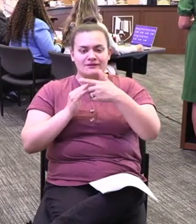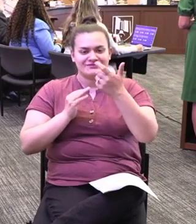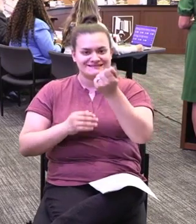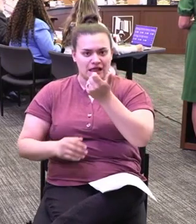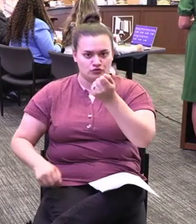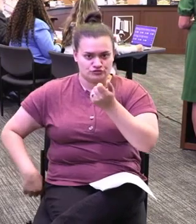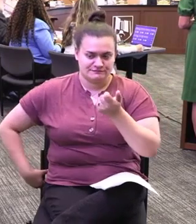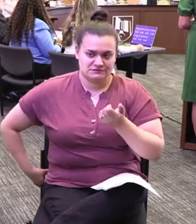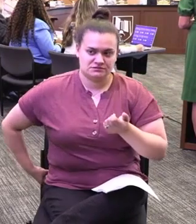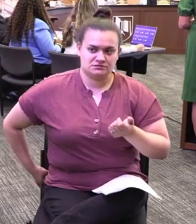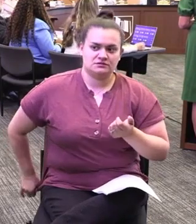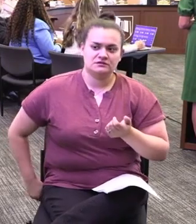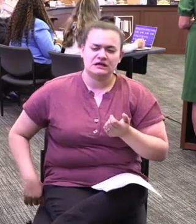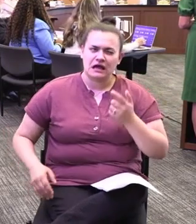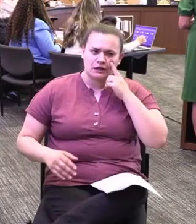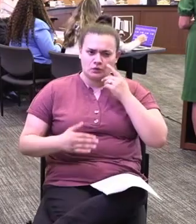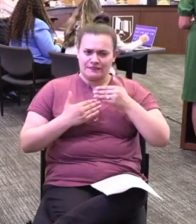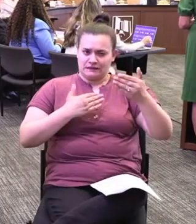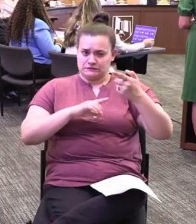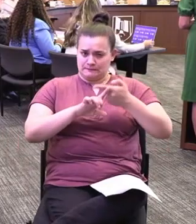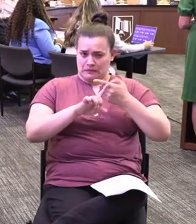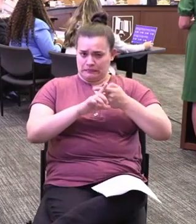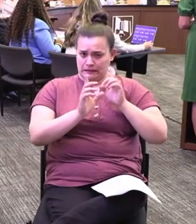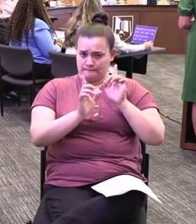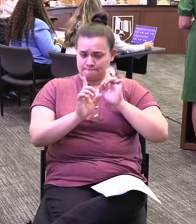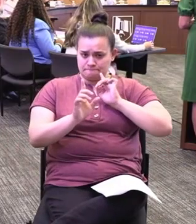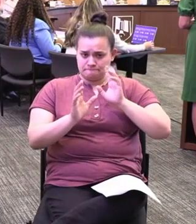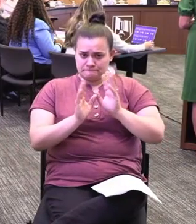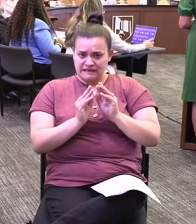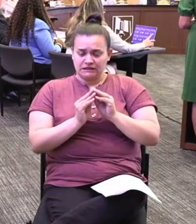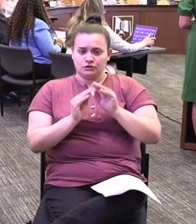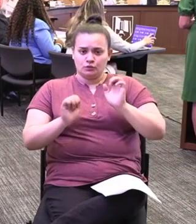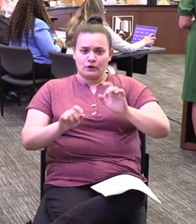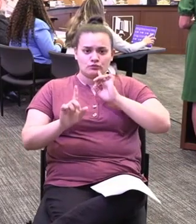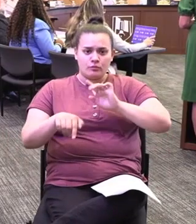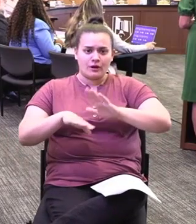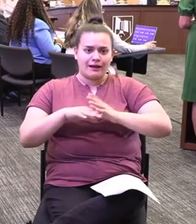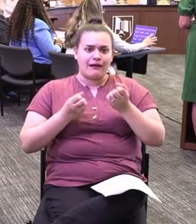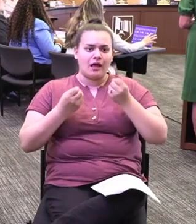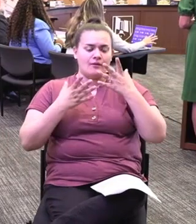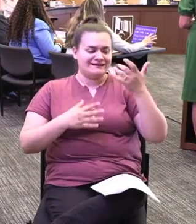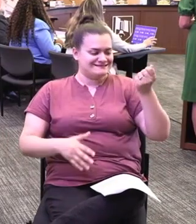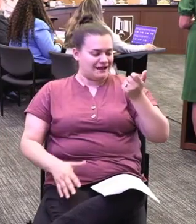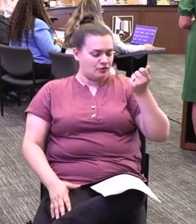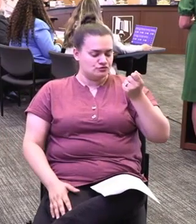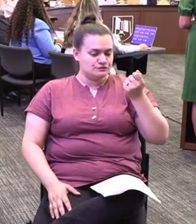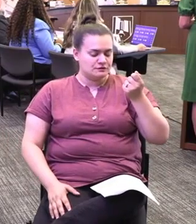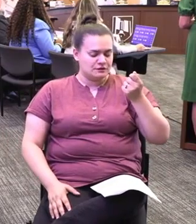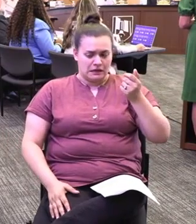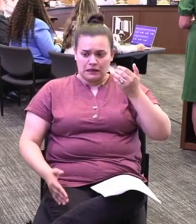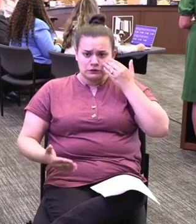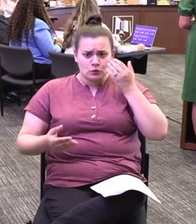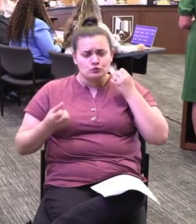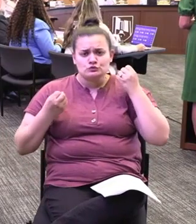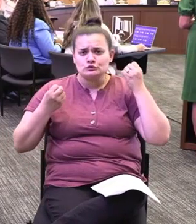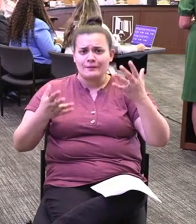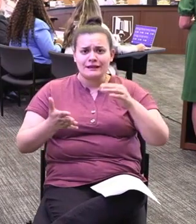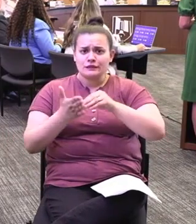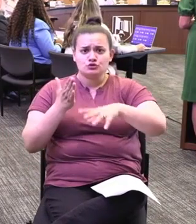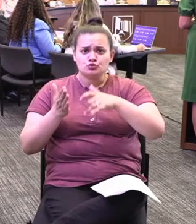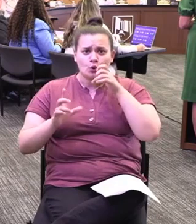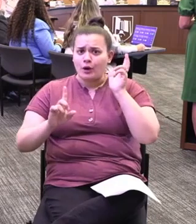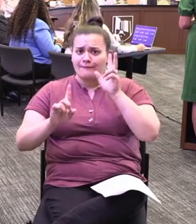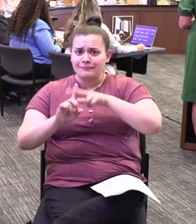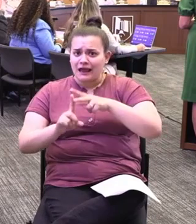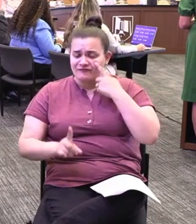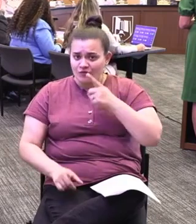and maybe at the next monthly meeting, you can report on how many scholarships, like there's so many scholarships that students don't even